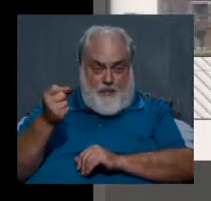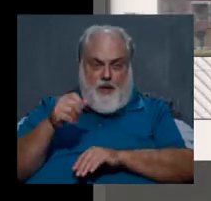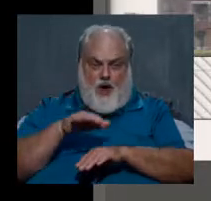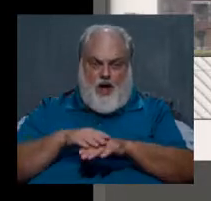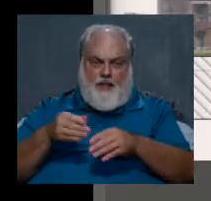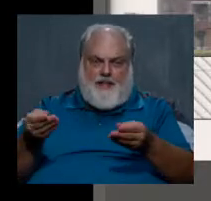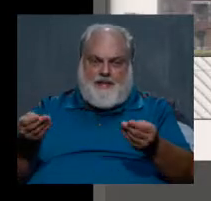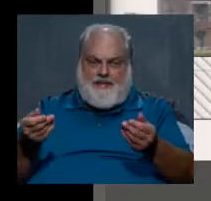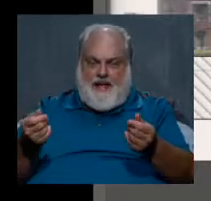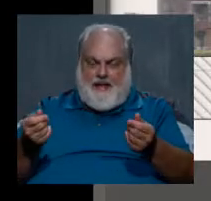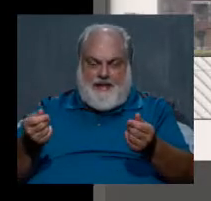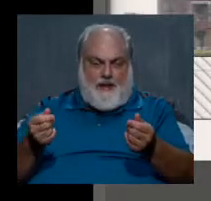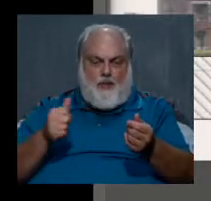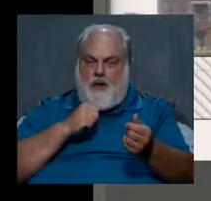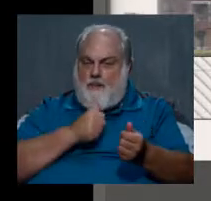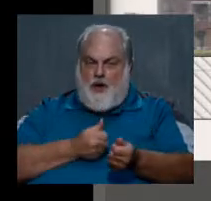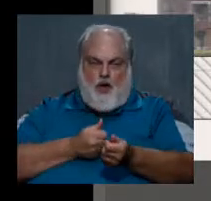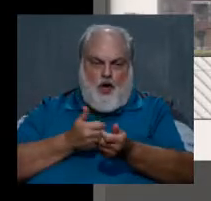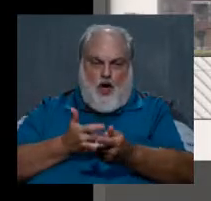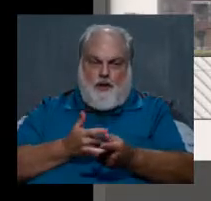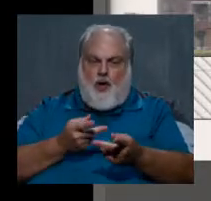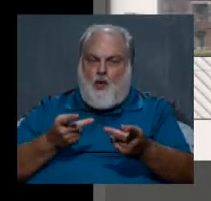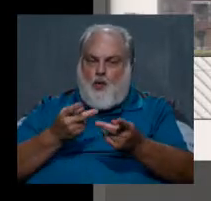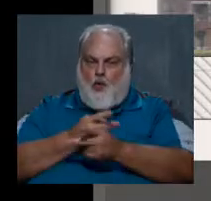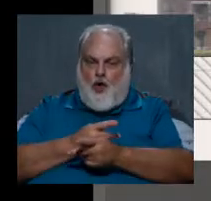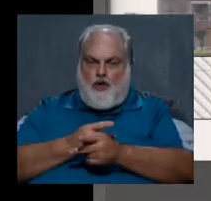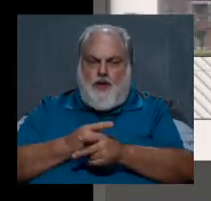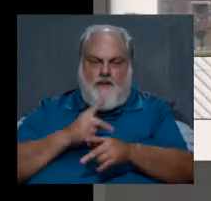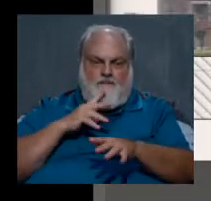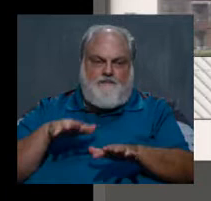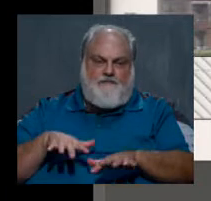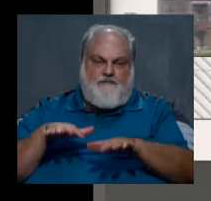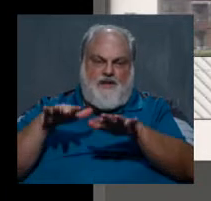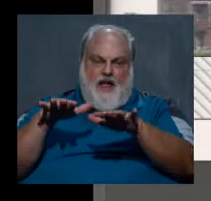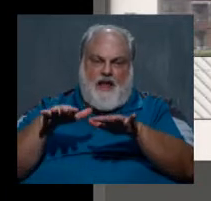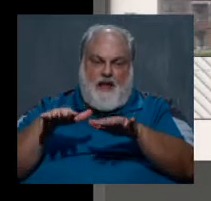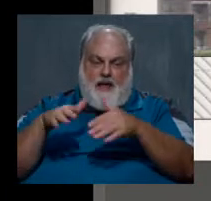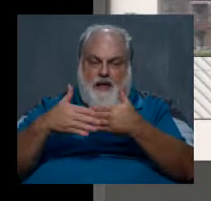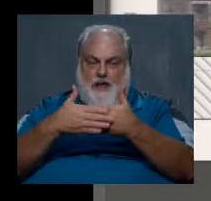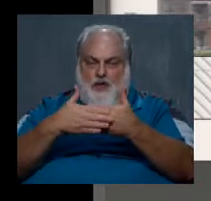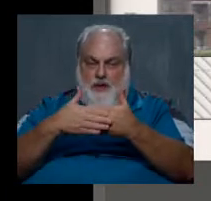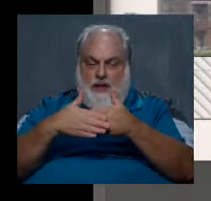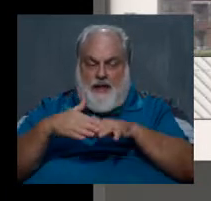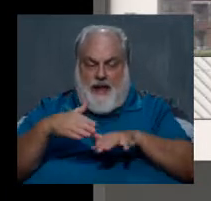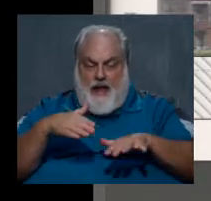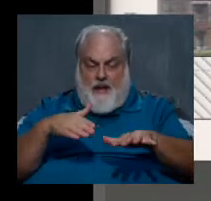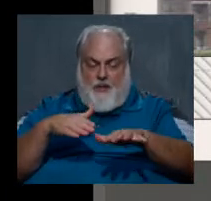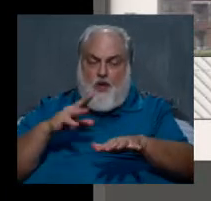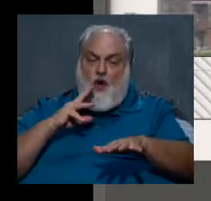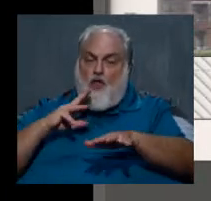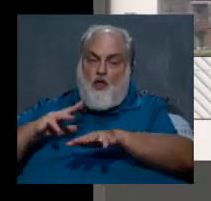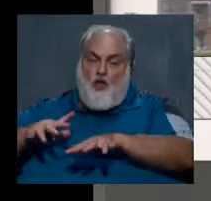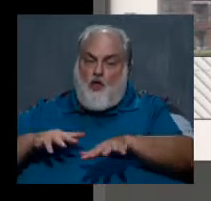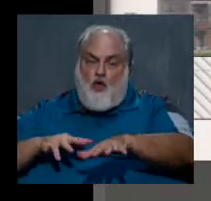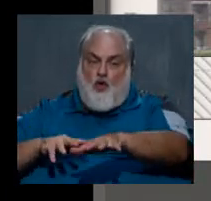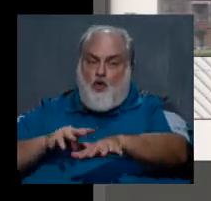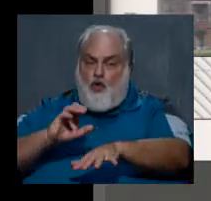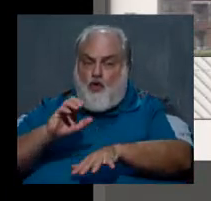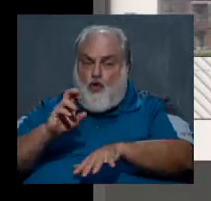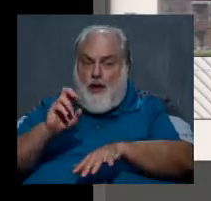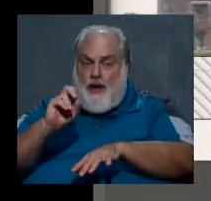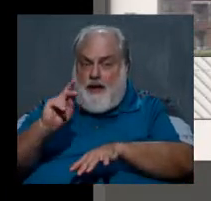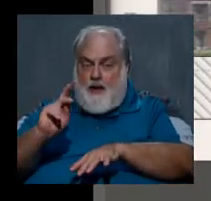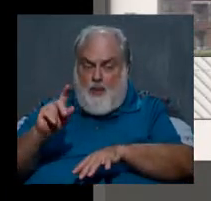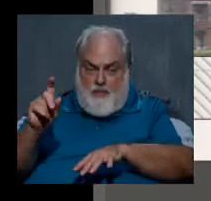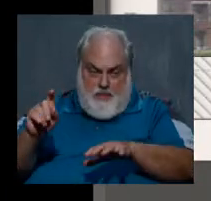be exacerbating any flooding conditions along the creek. We have to do this in order to get a building